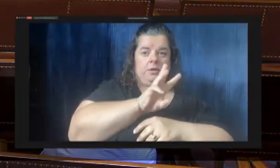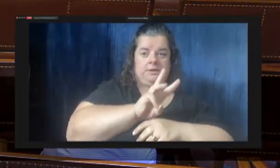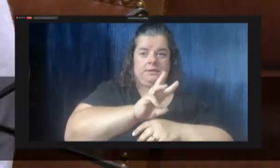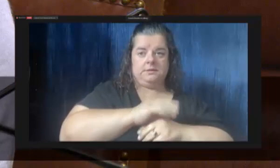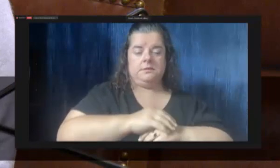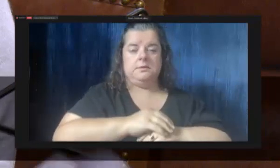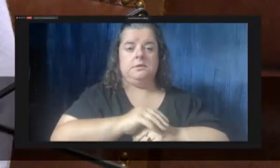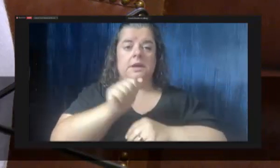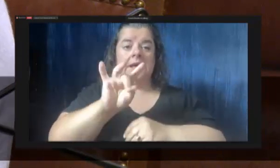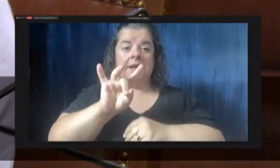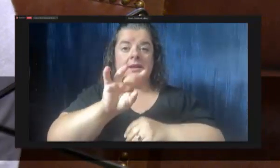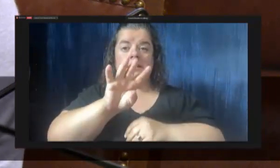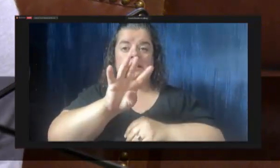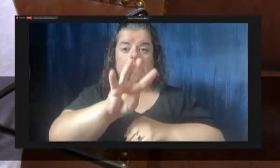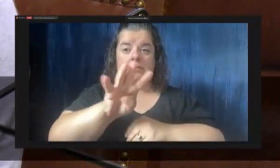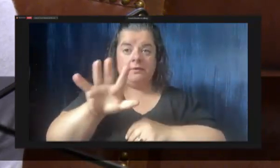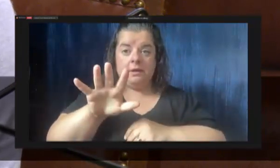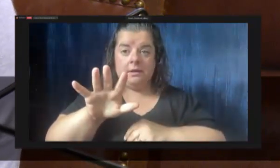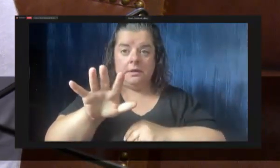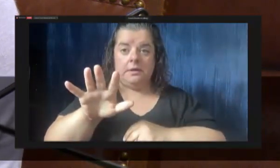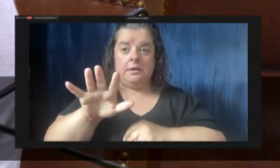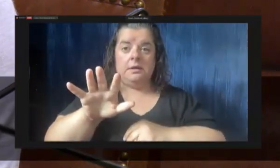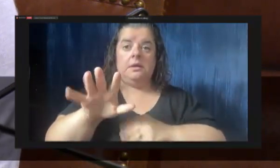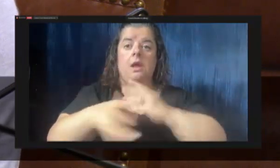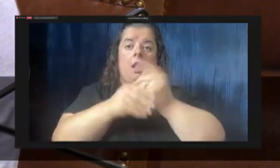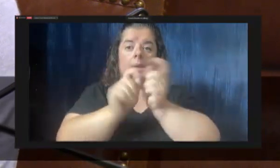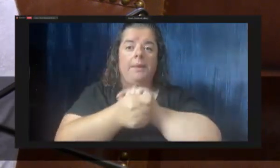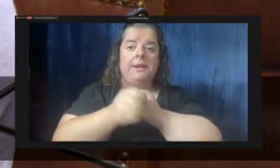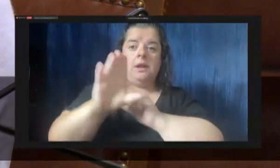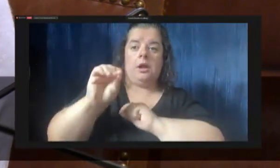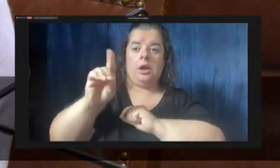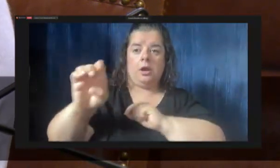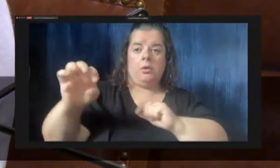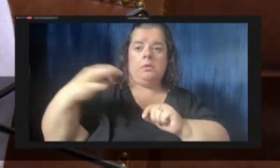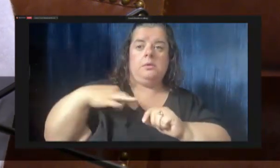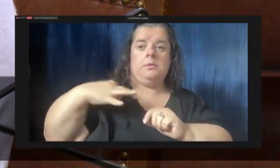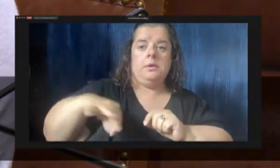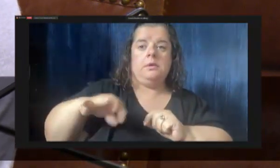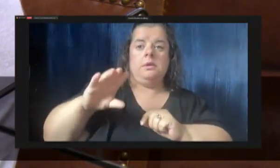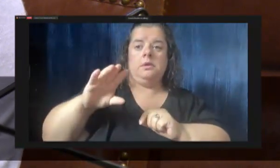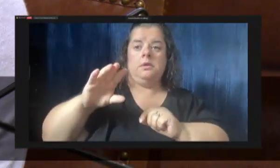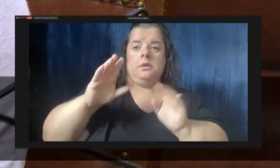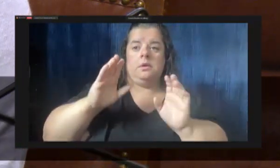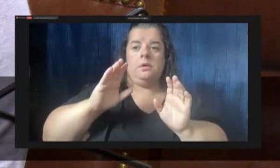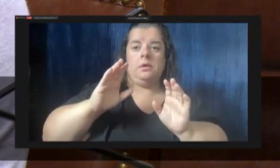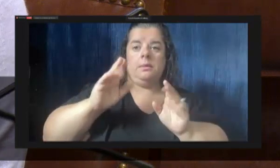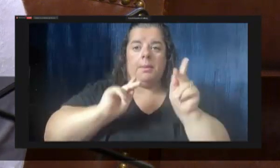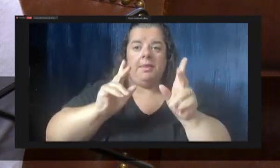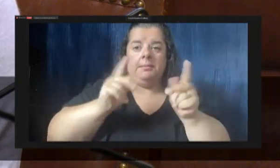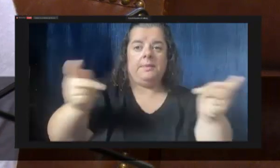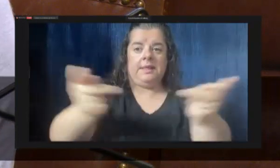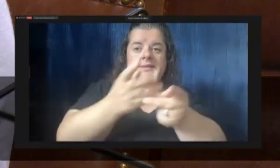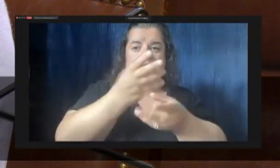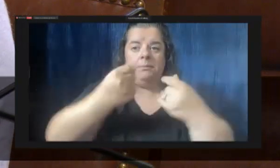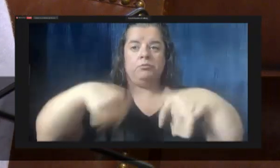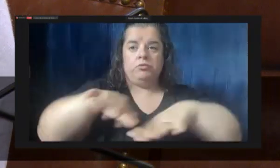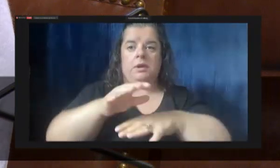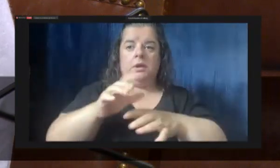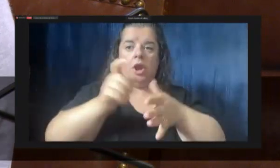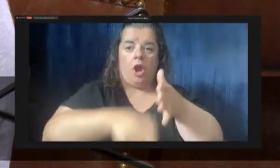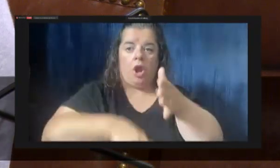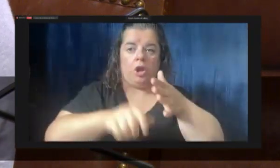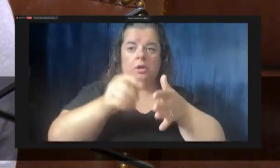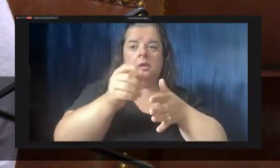Bill 1845, Ordinance Amending the Pittsburgh Code of Ordinances, Title 4, Public Places and Property, Article 11, Parks